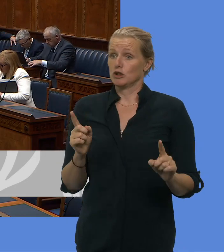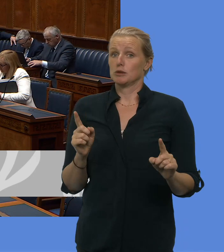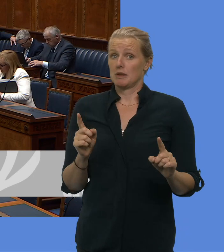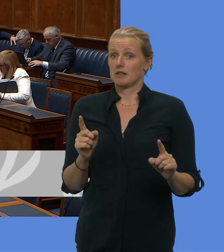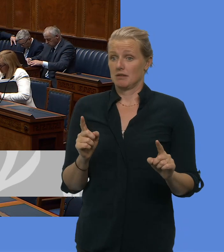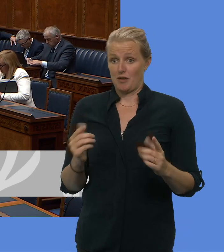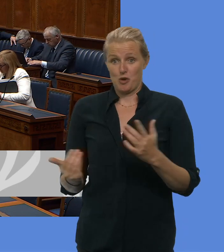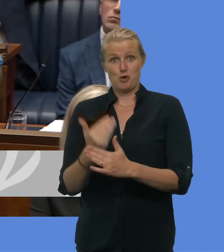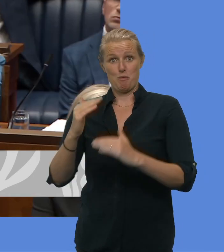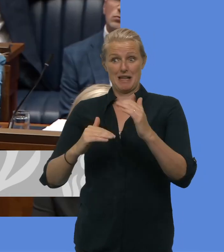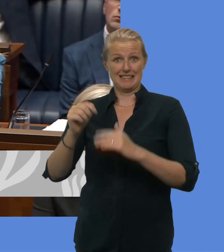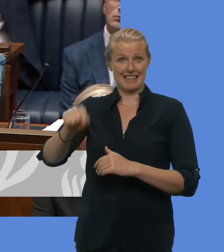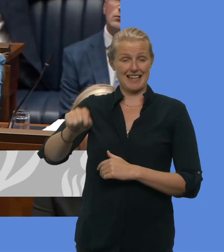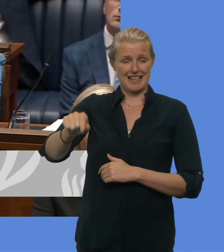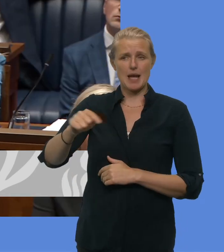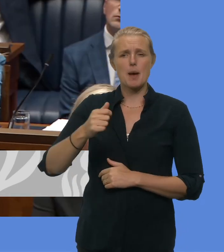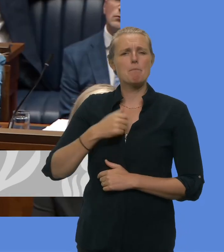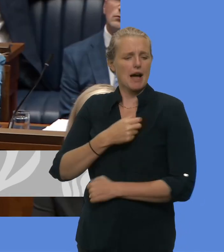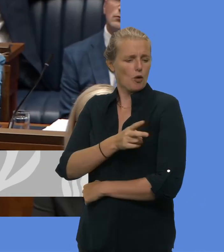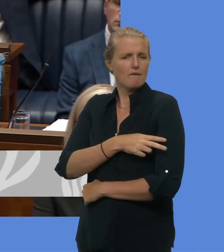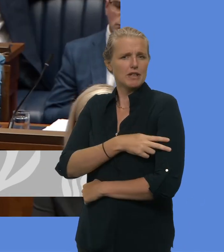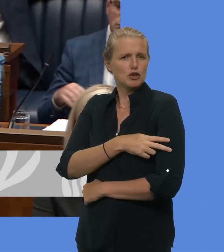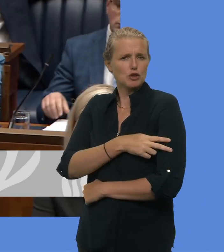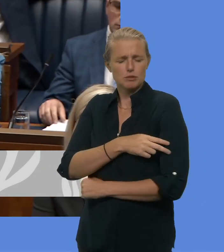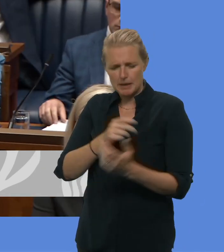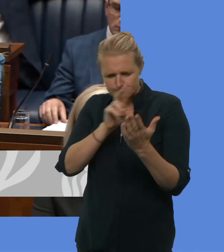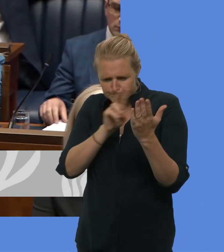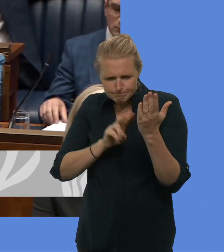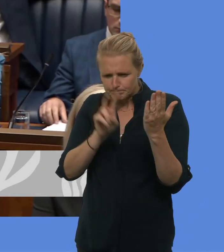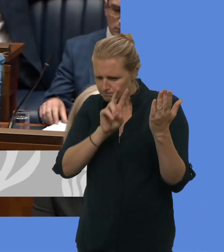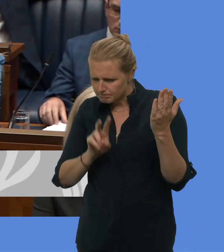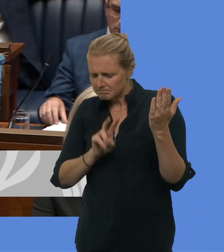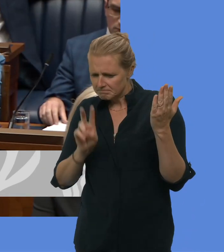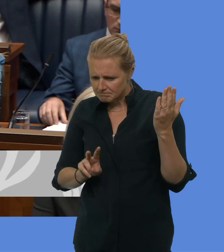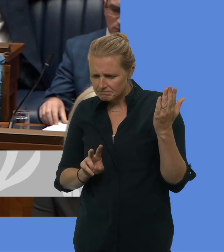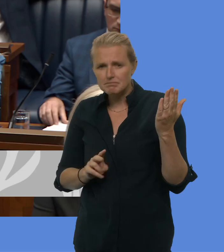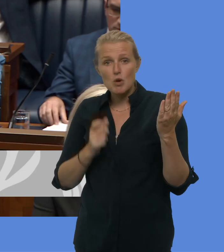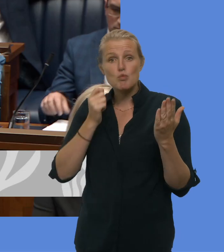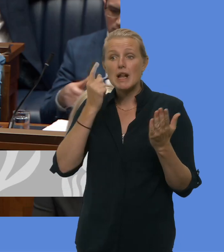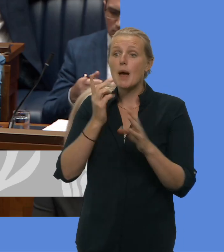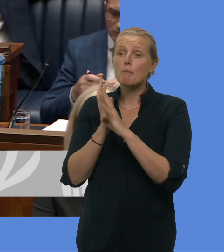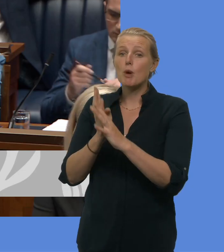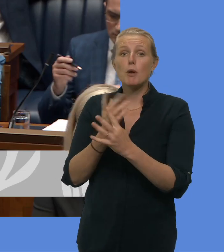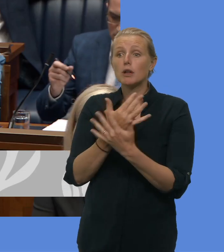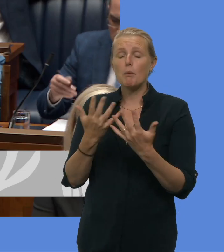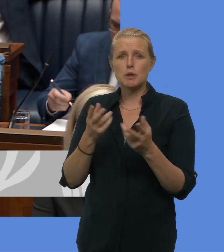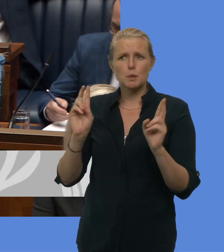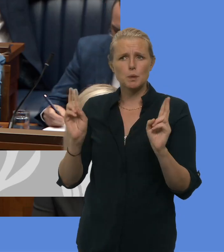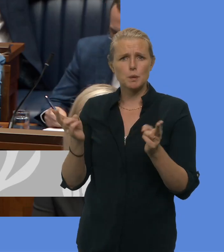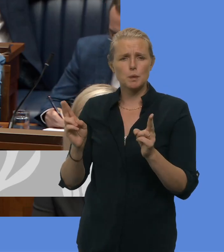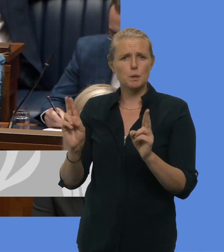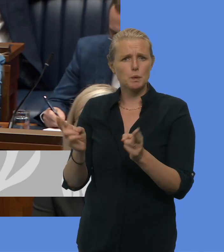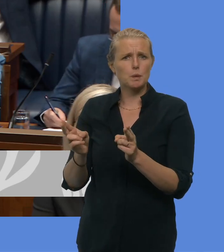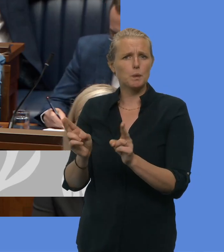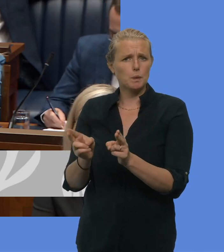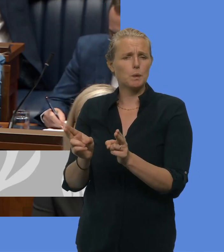the new build, officials did identify, though, that there had been a steady decline in pupil numbers, which was more in line